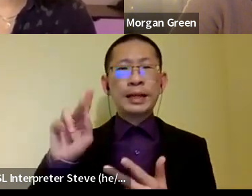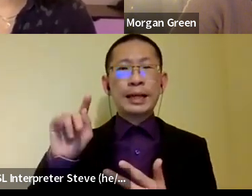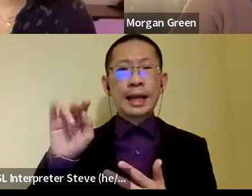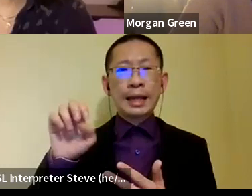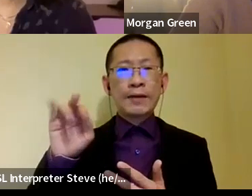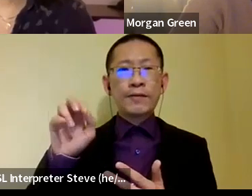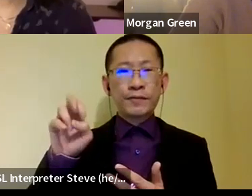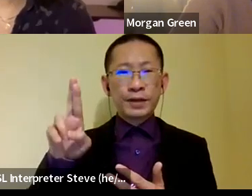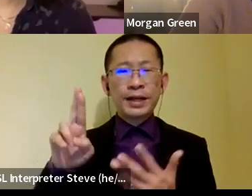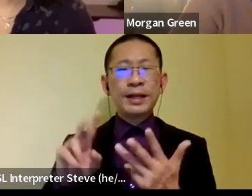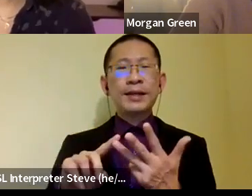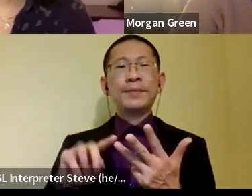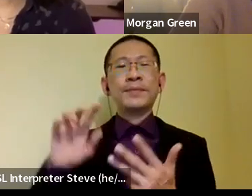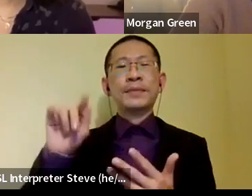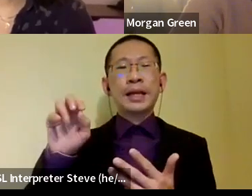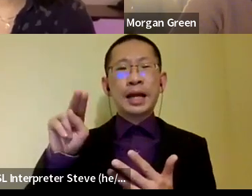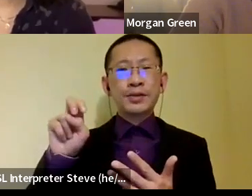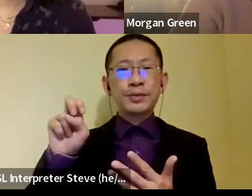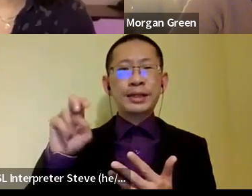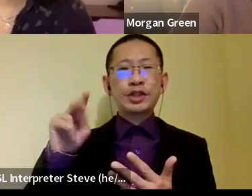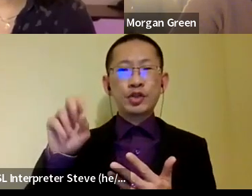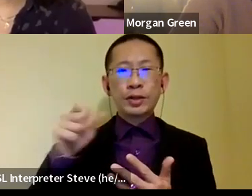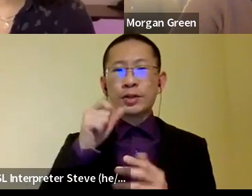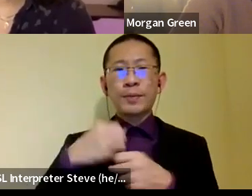us on Facebook, Adrian Jones, who made all the wonderful